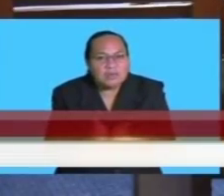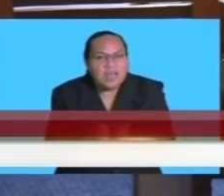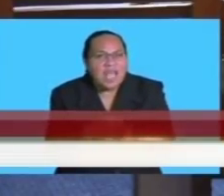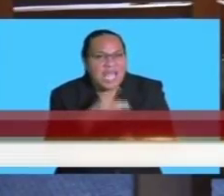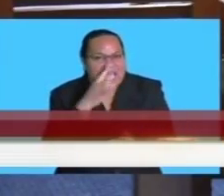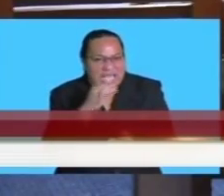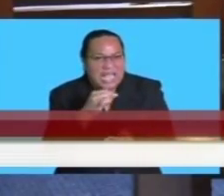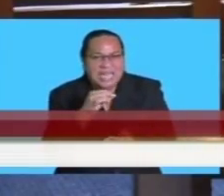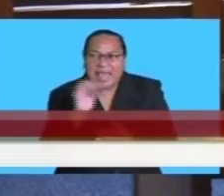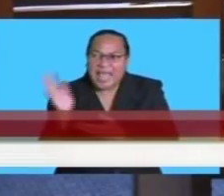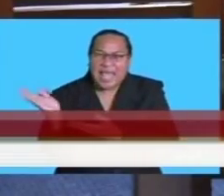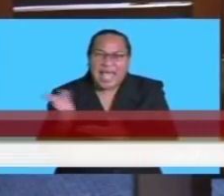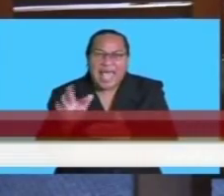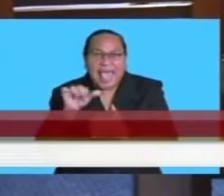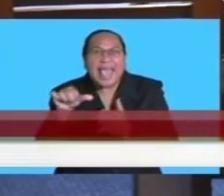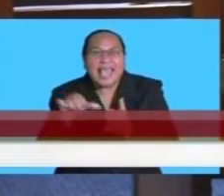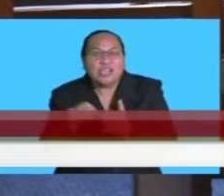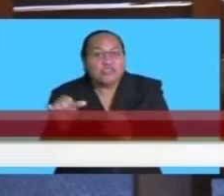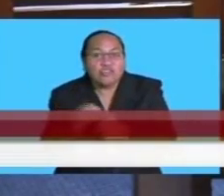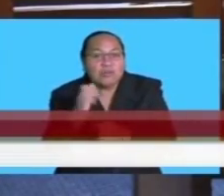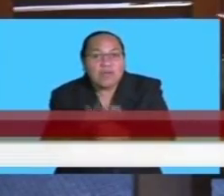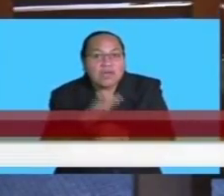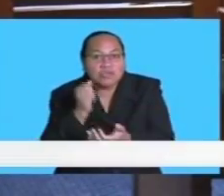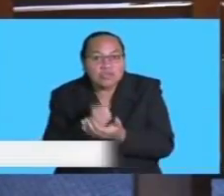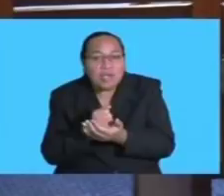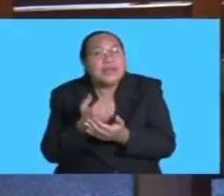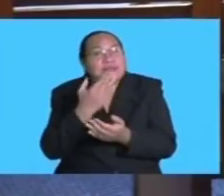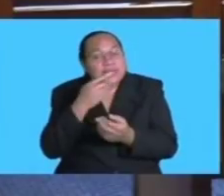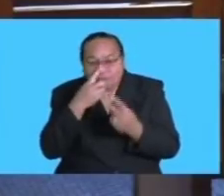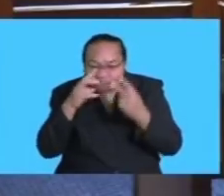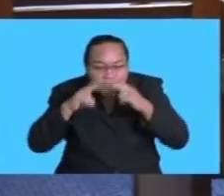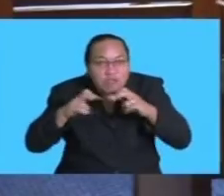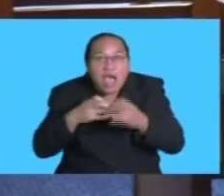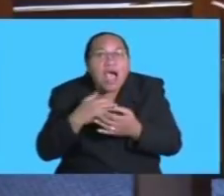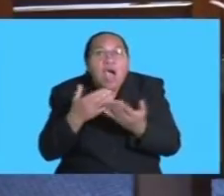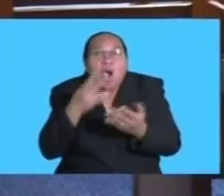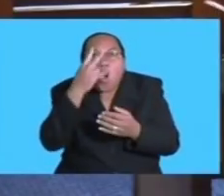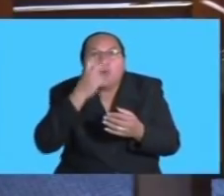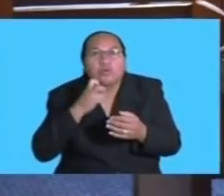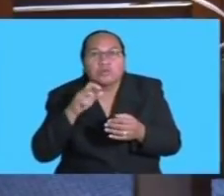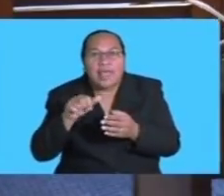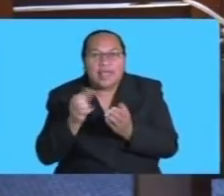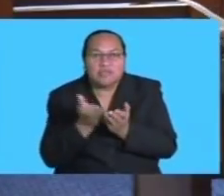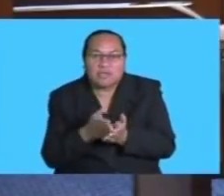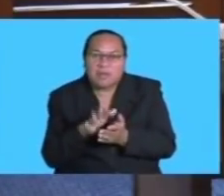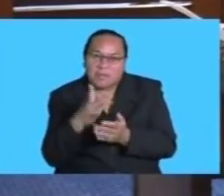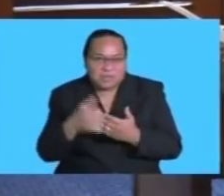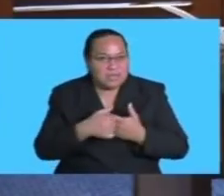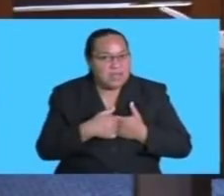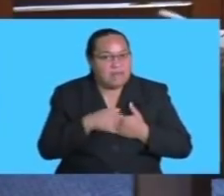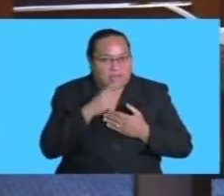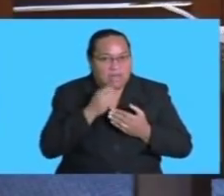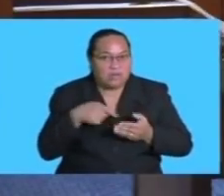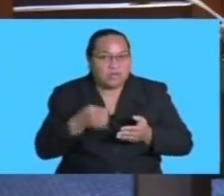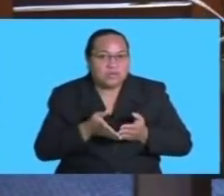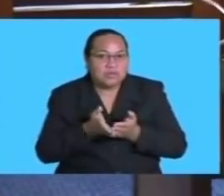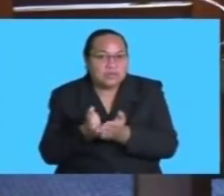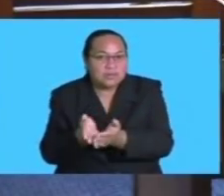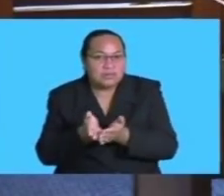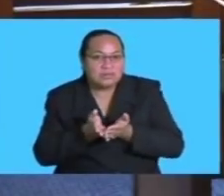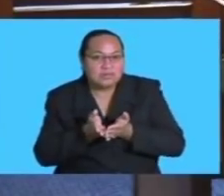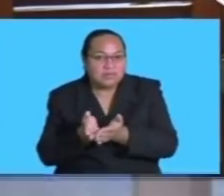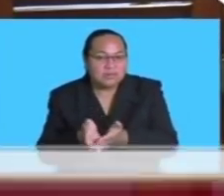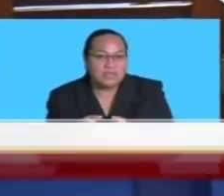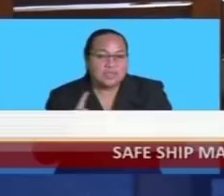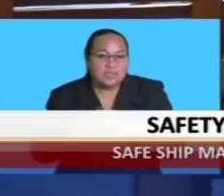vessels being brought in to operate in the islands be re-looked at? At the moment, an issue is the type, age and condition